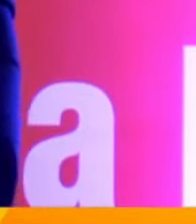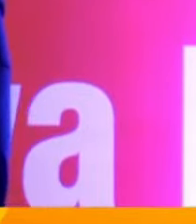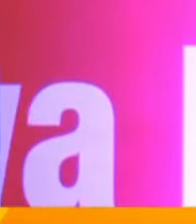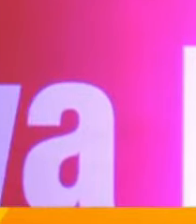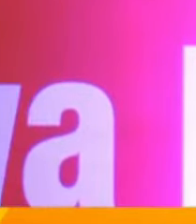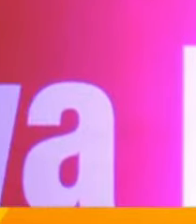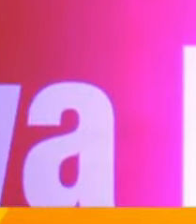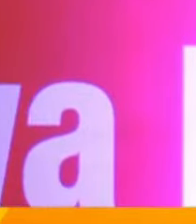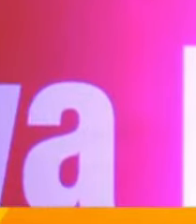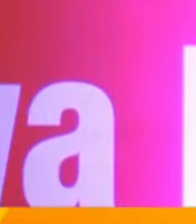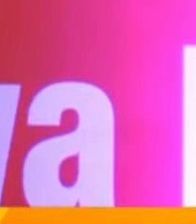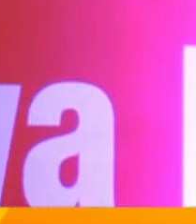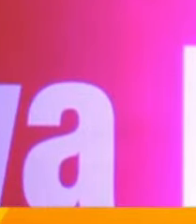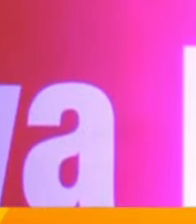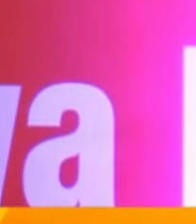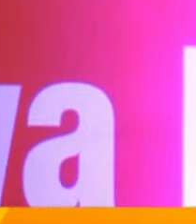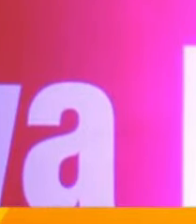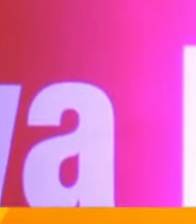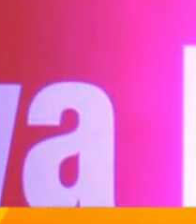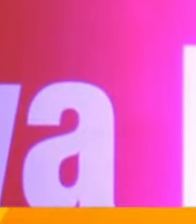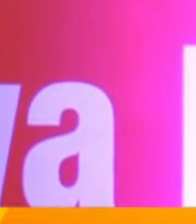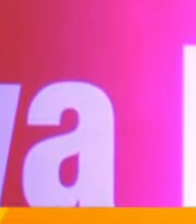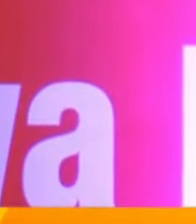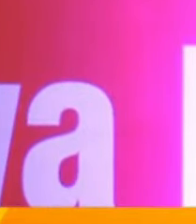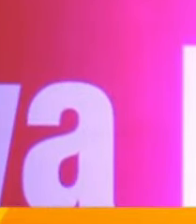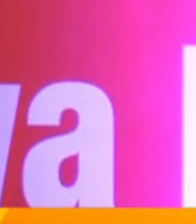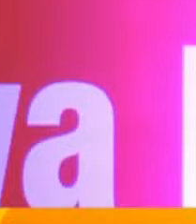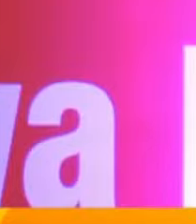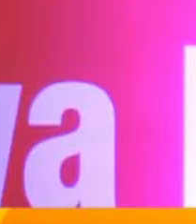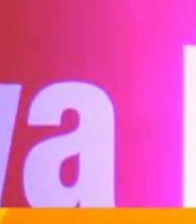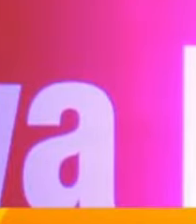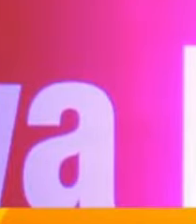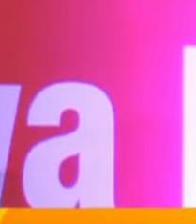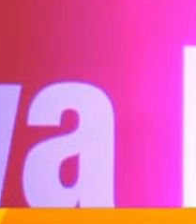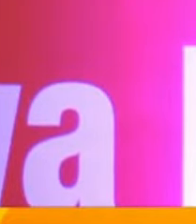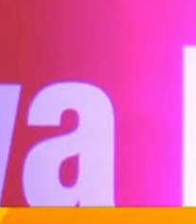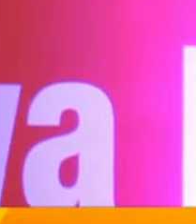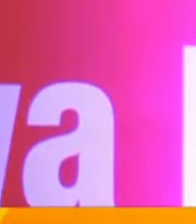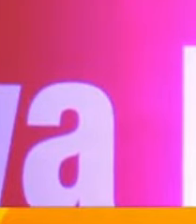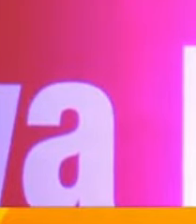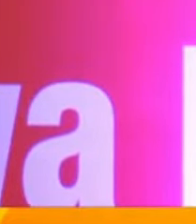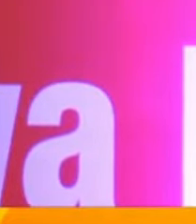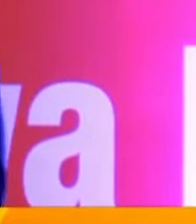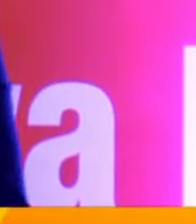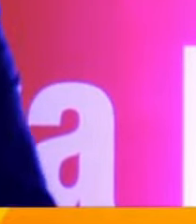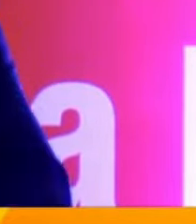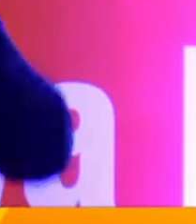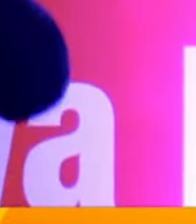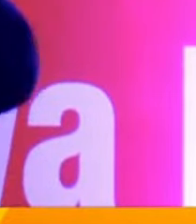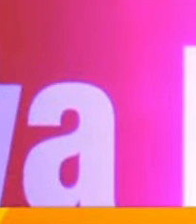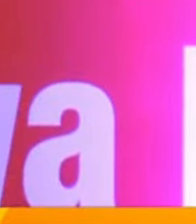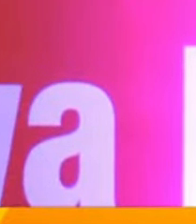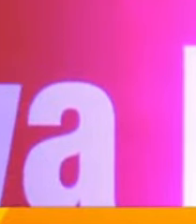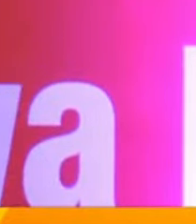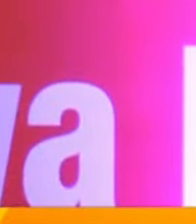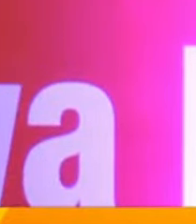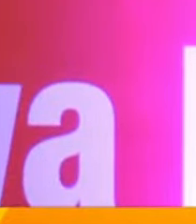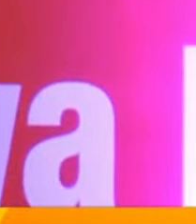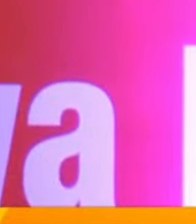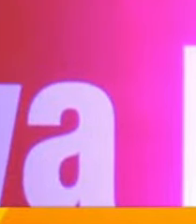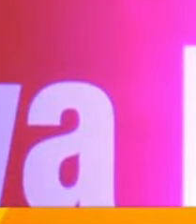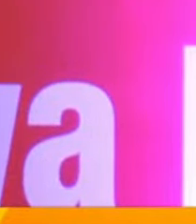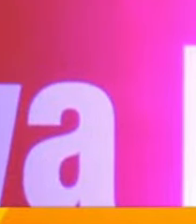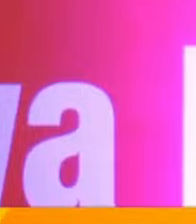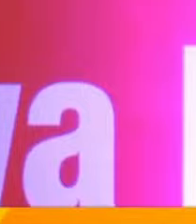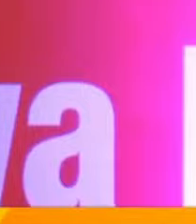and make sure AU is also inclusive. Persons with disability are part and parcel of AU, and also champion our issues and also to the world.